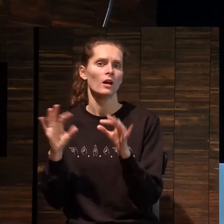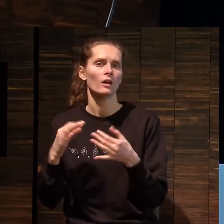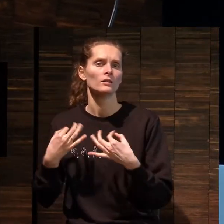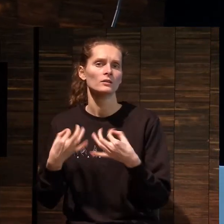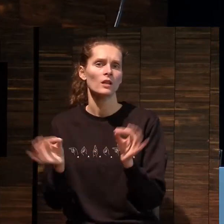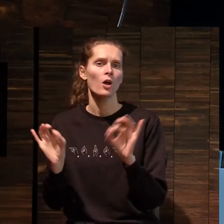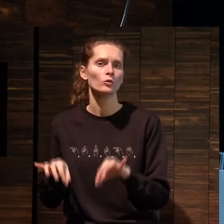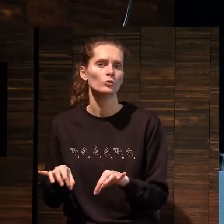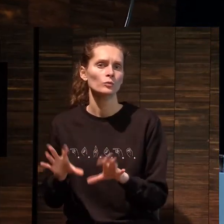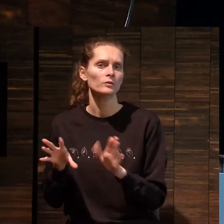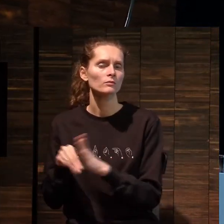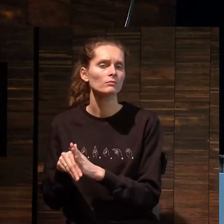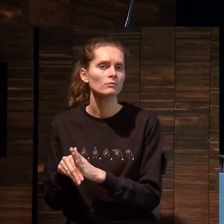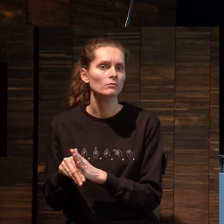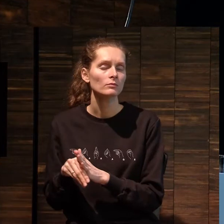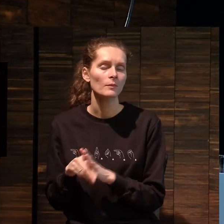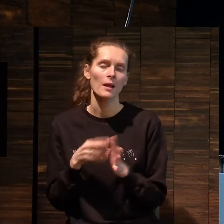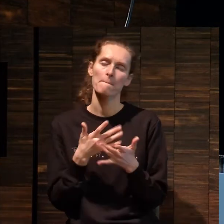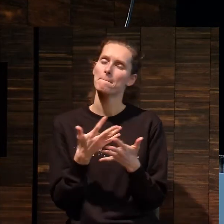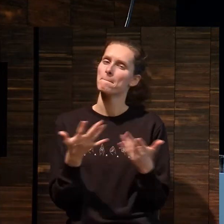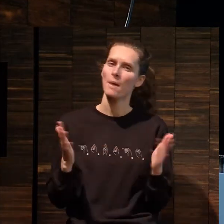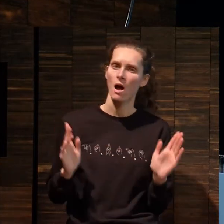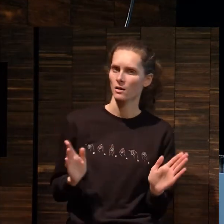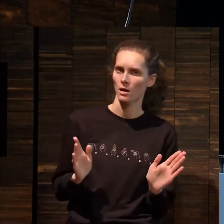one? It depends.